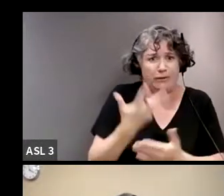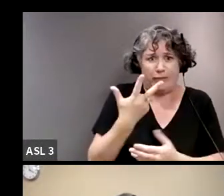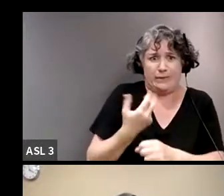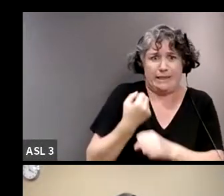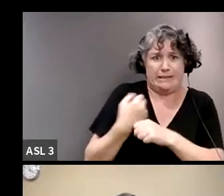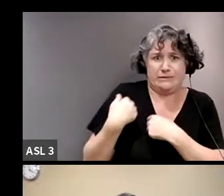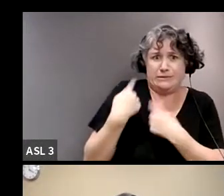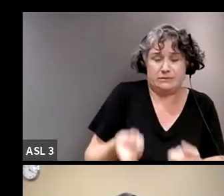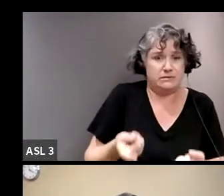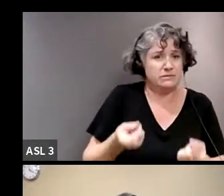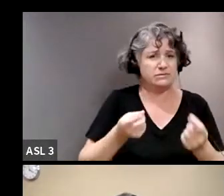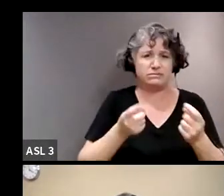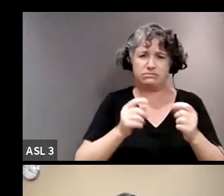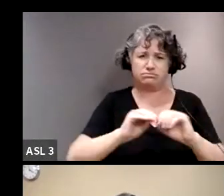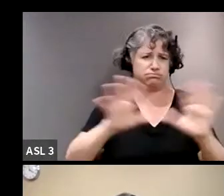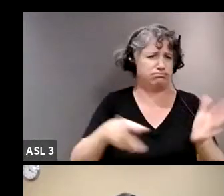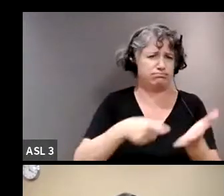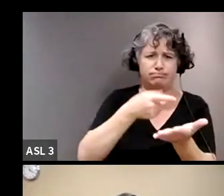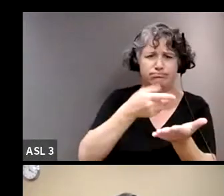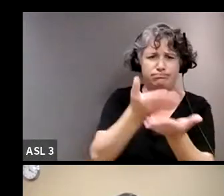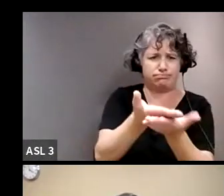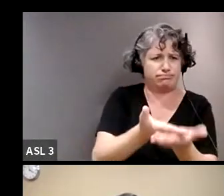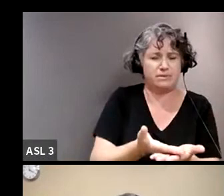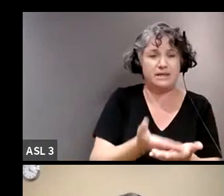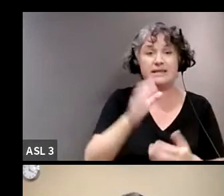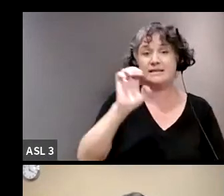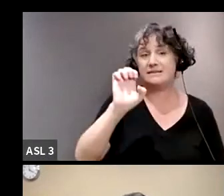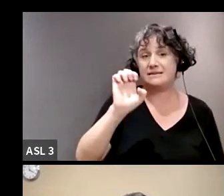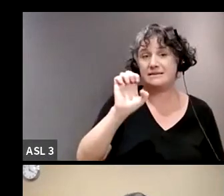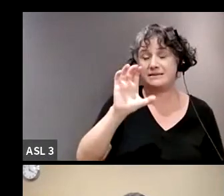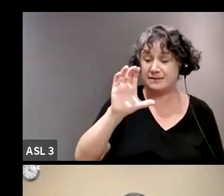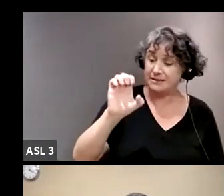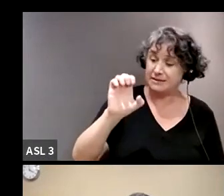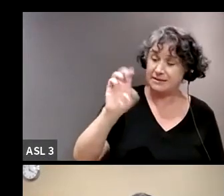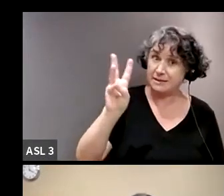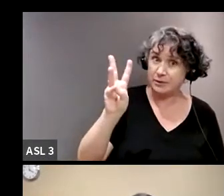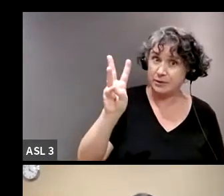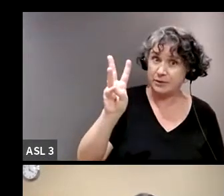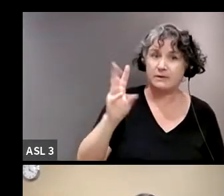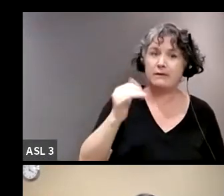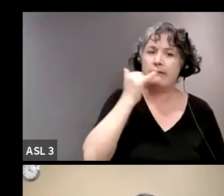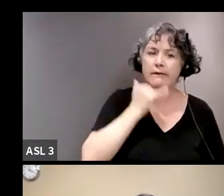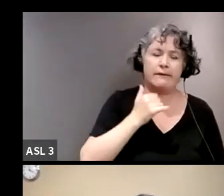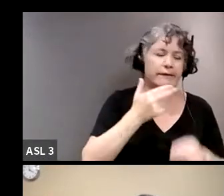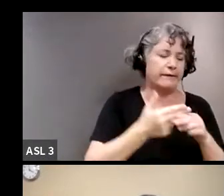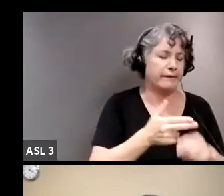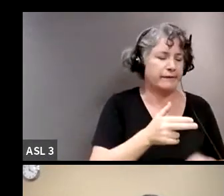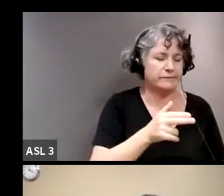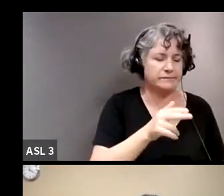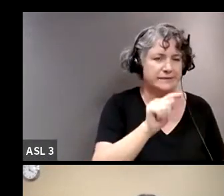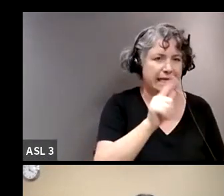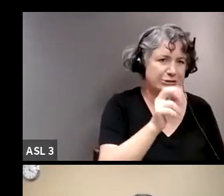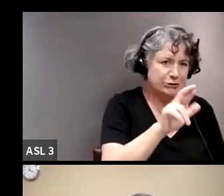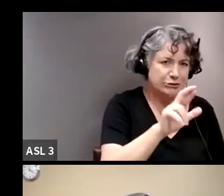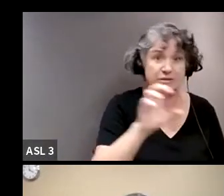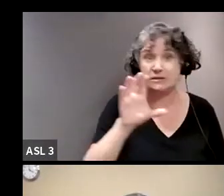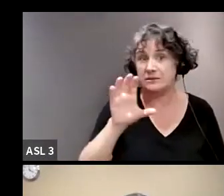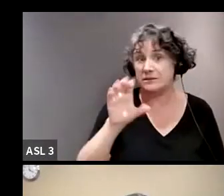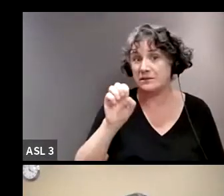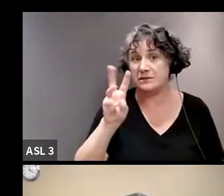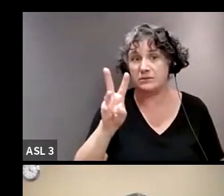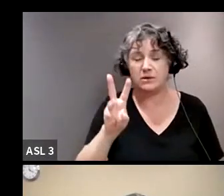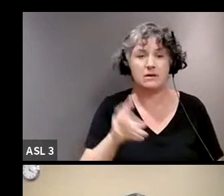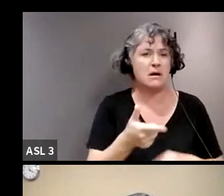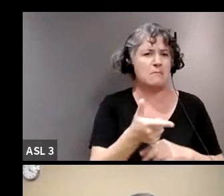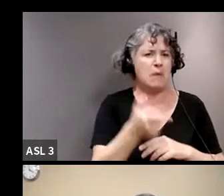strongly indicate that the use of cews often mistakenly called tasers don't actually reduce firearm use